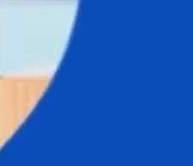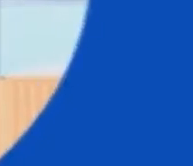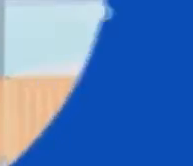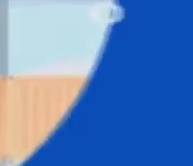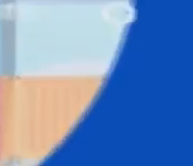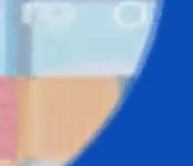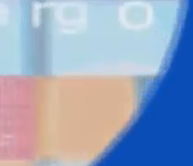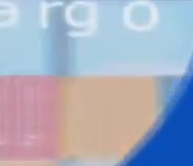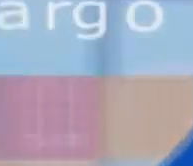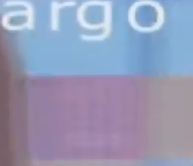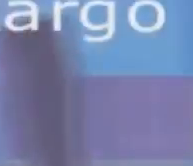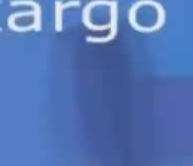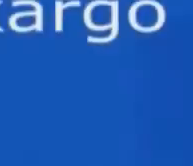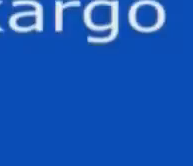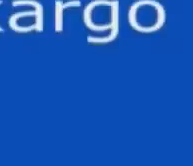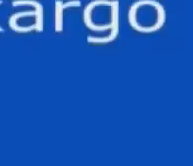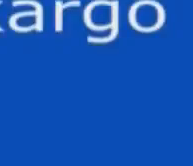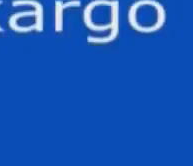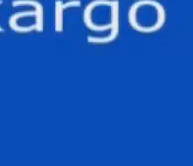more, visit me at